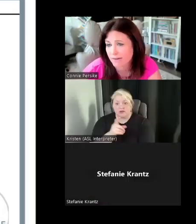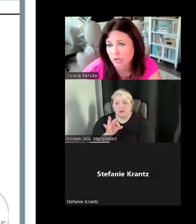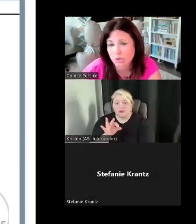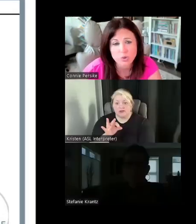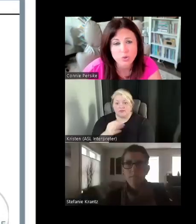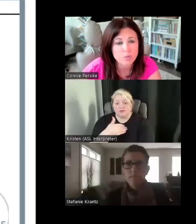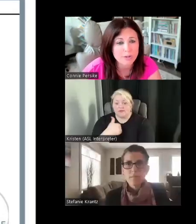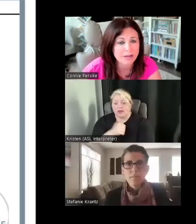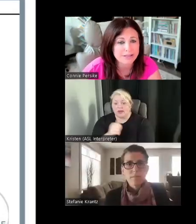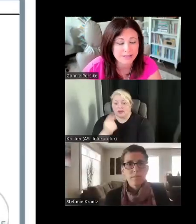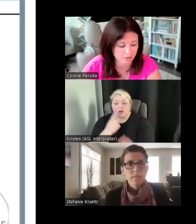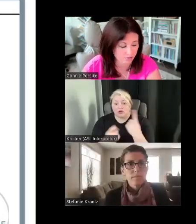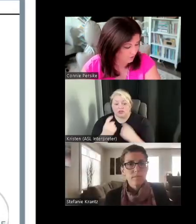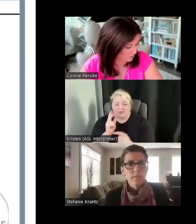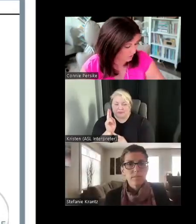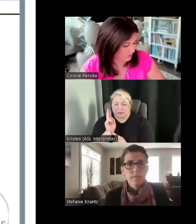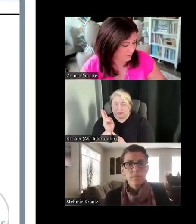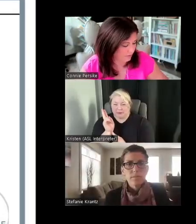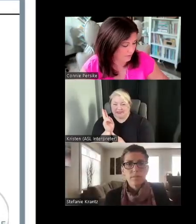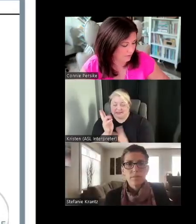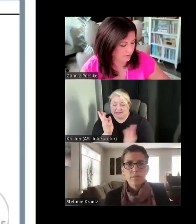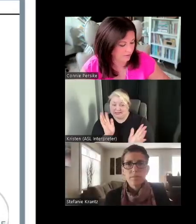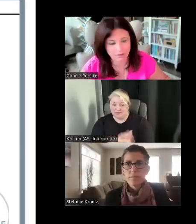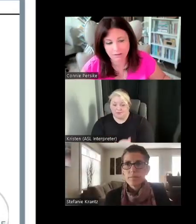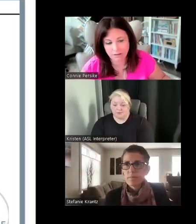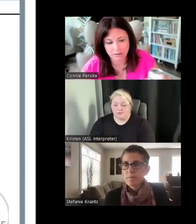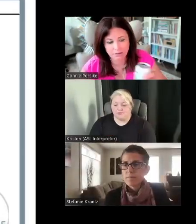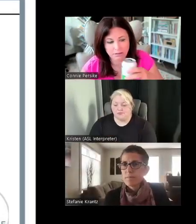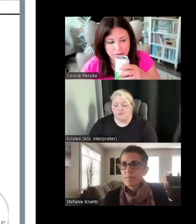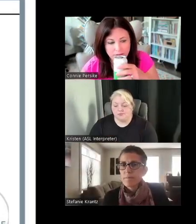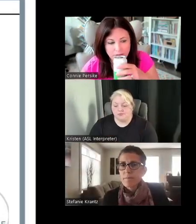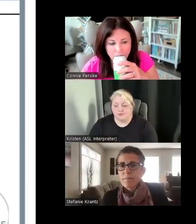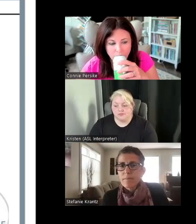questions, we have 2 minutes for questions.